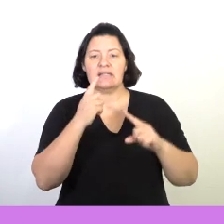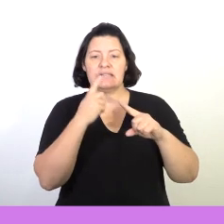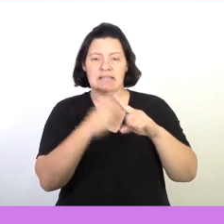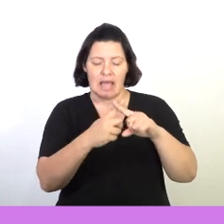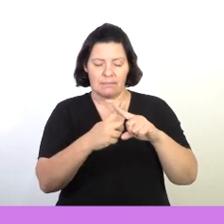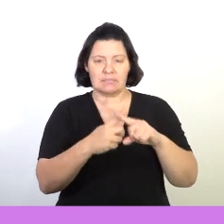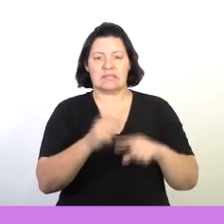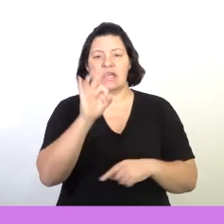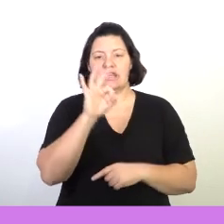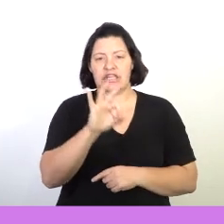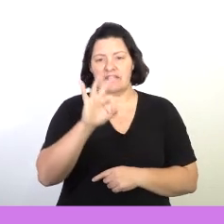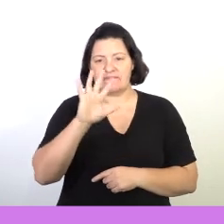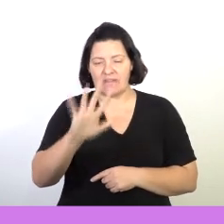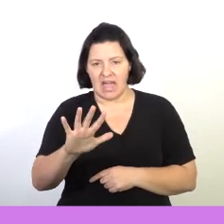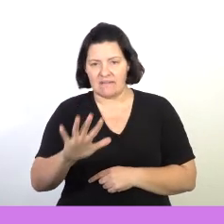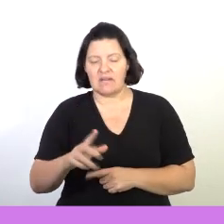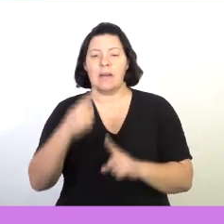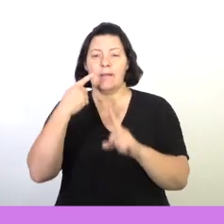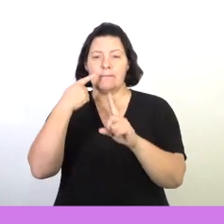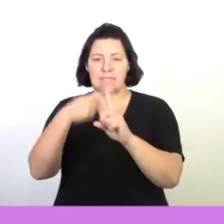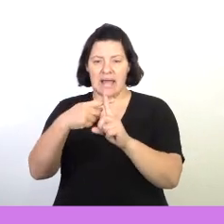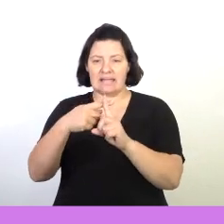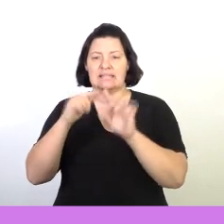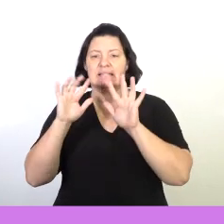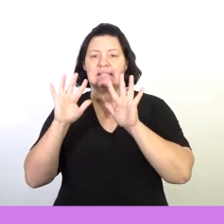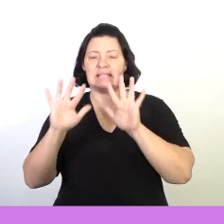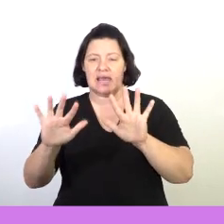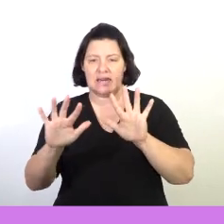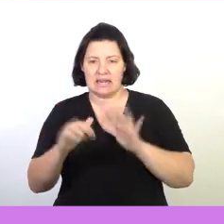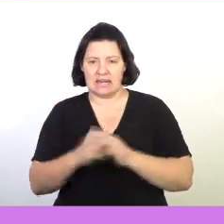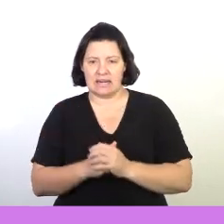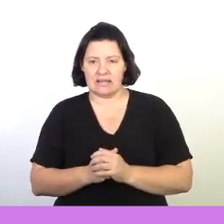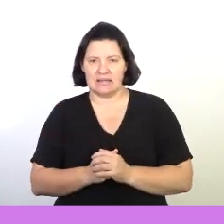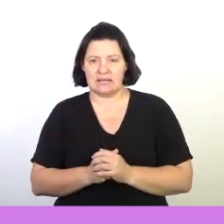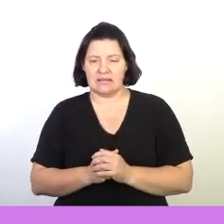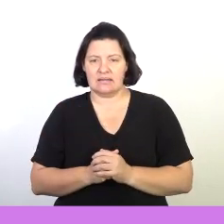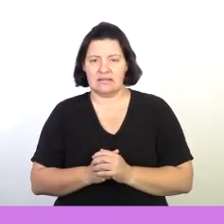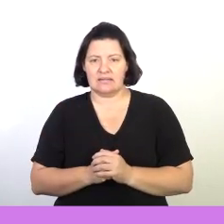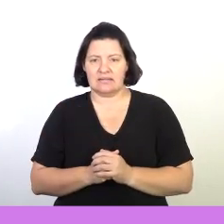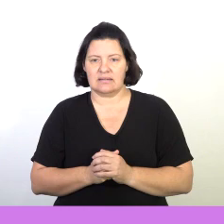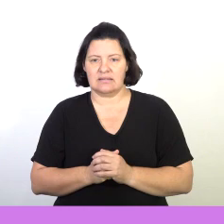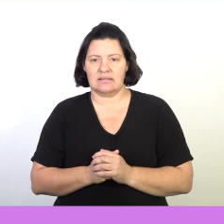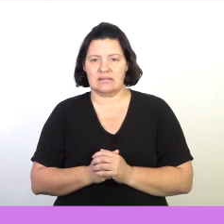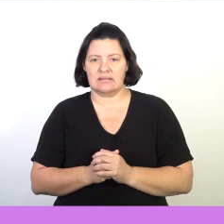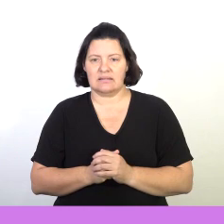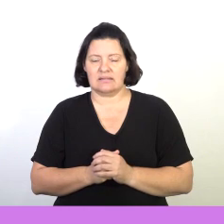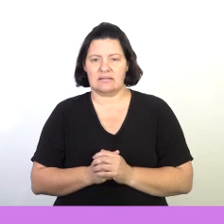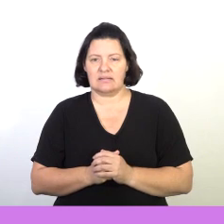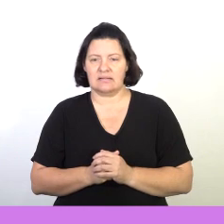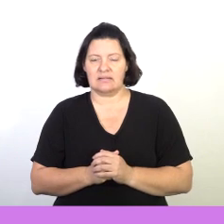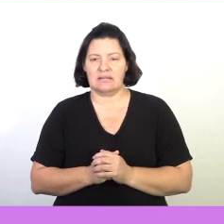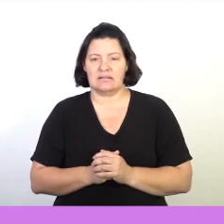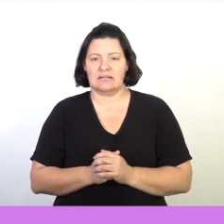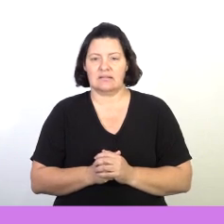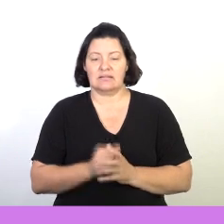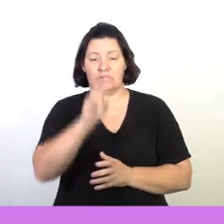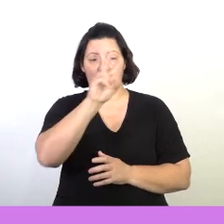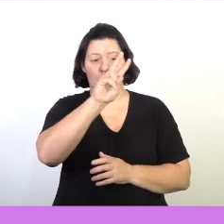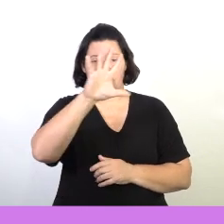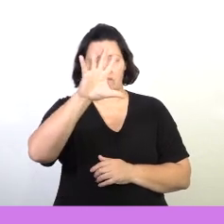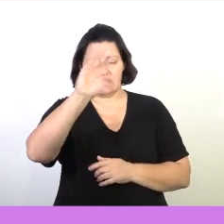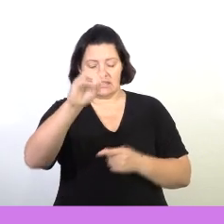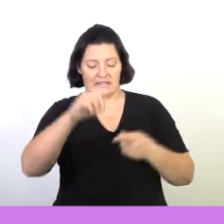250 multiplied by 35 plus 10. This gives us, wait a minute, we